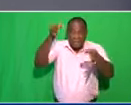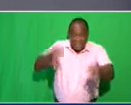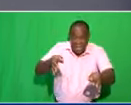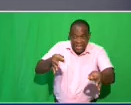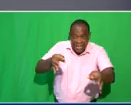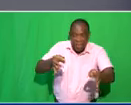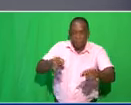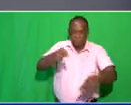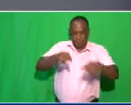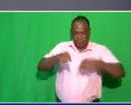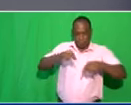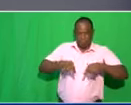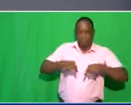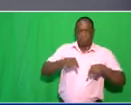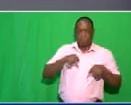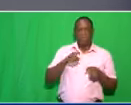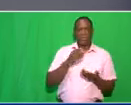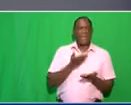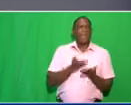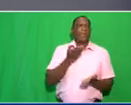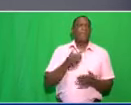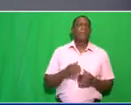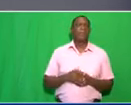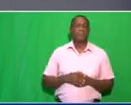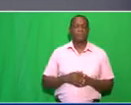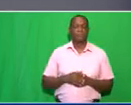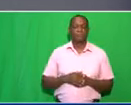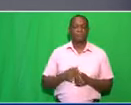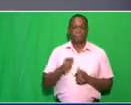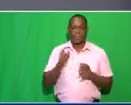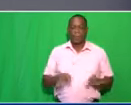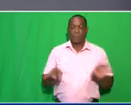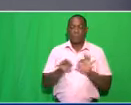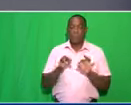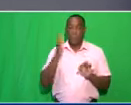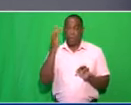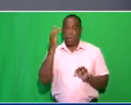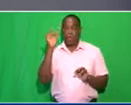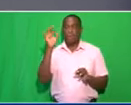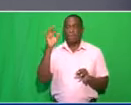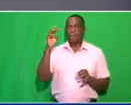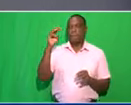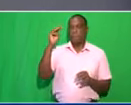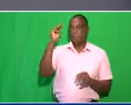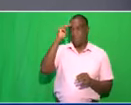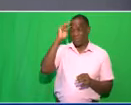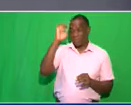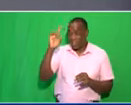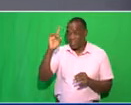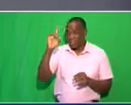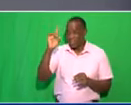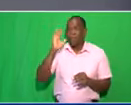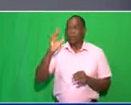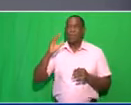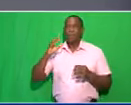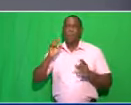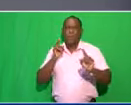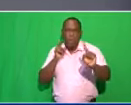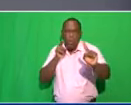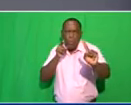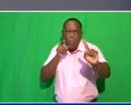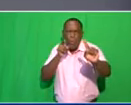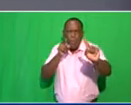This is essential if the ministry is to achieve its goal of quality education for all